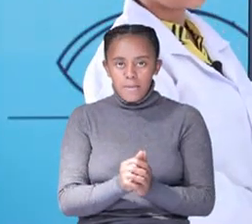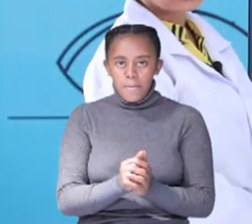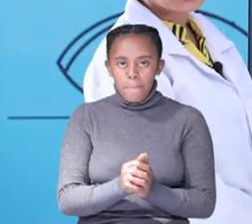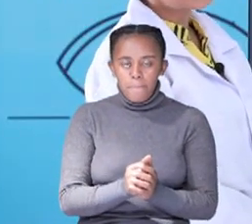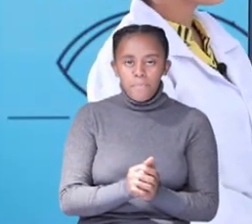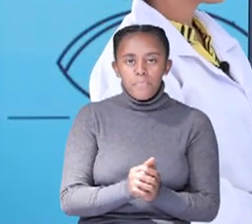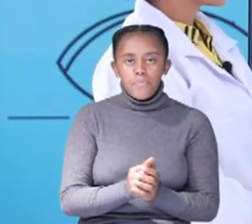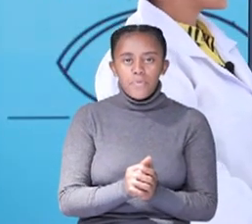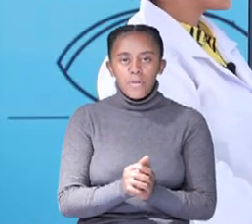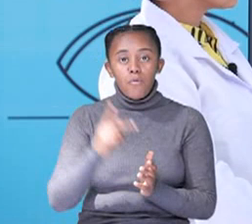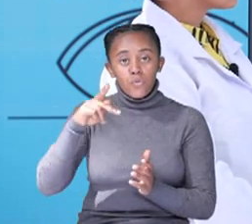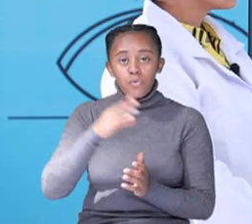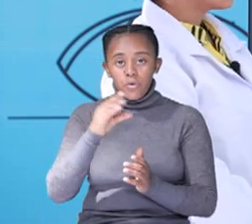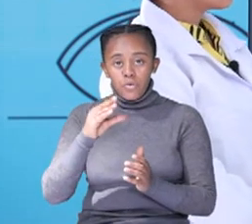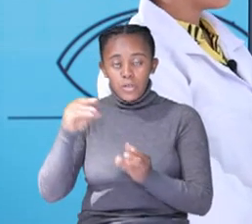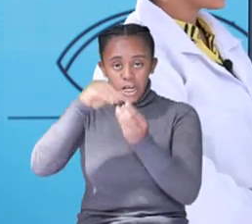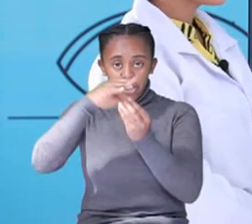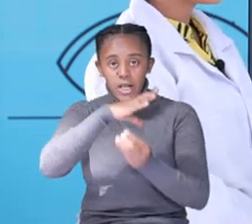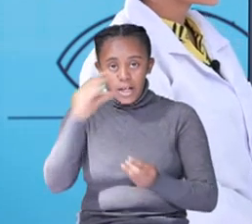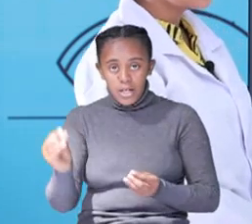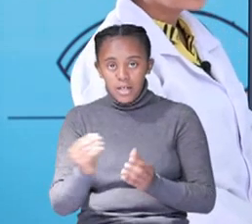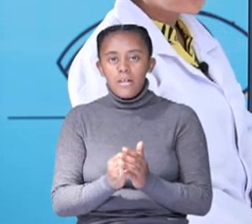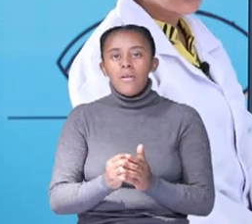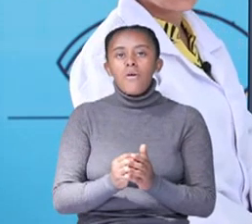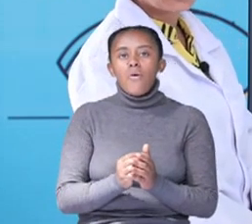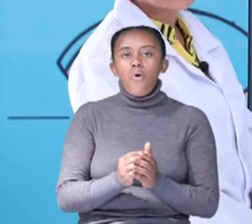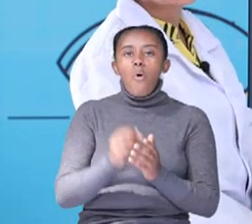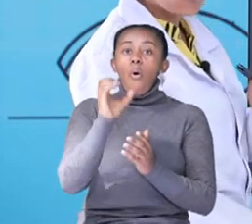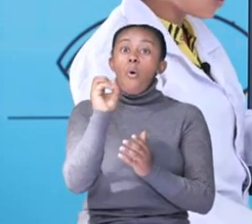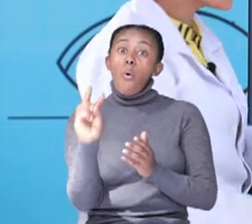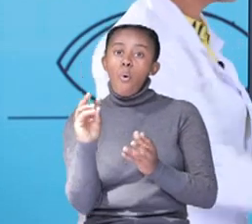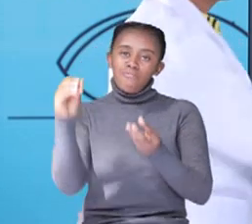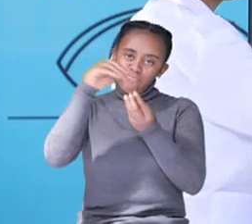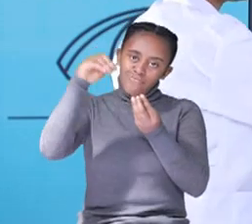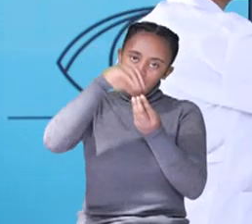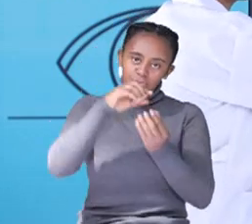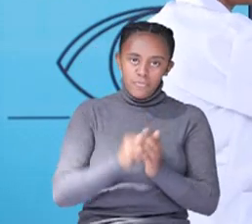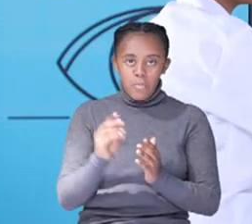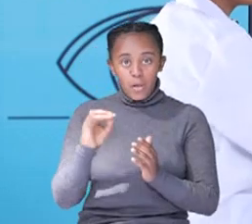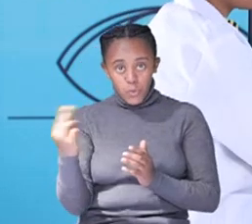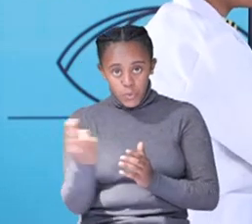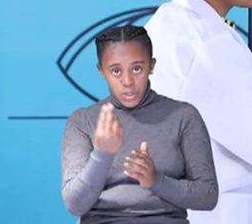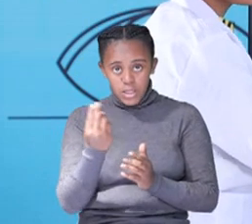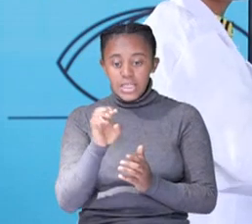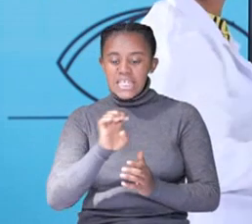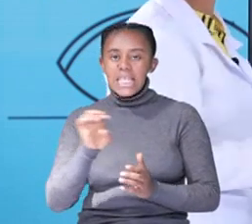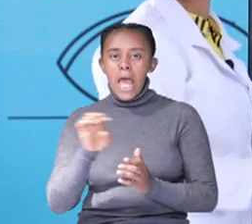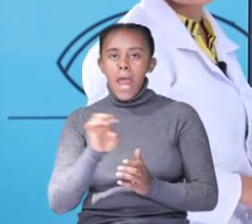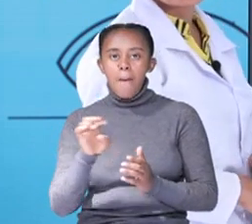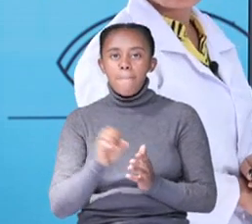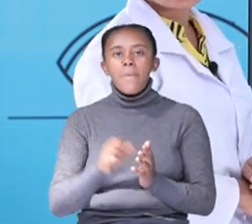level phosphorylation and by oxidative phosphorylation, or by using an enzyme known